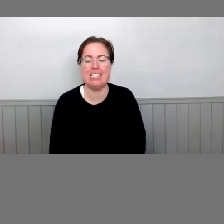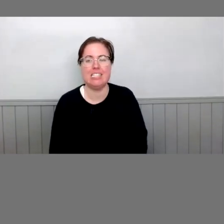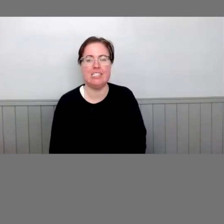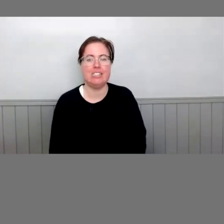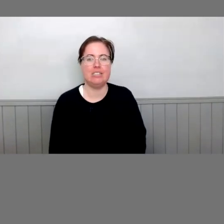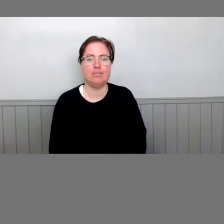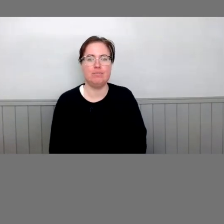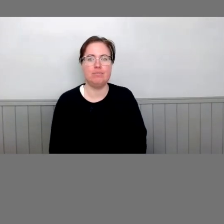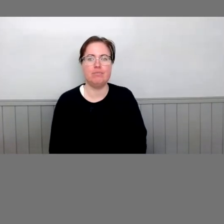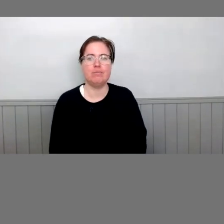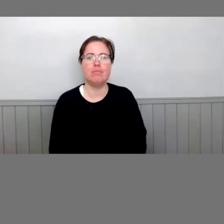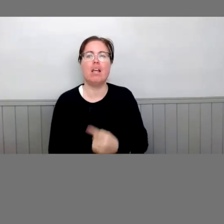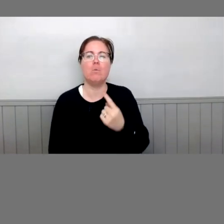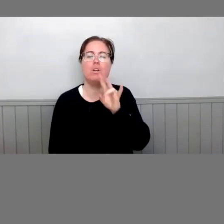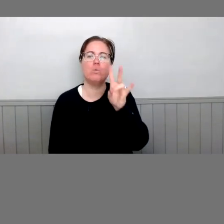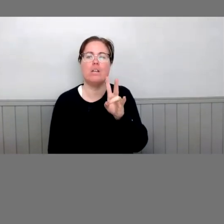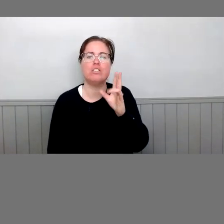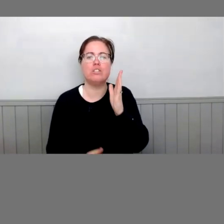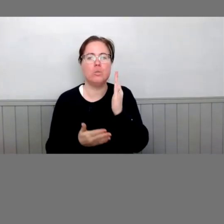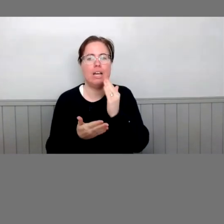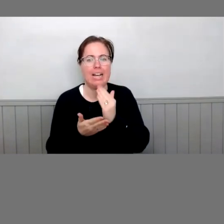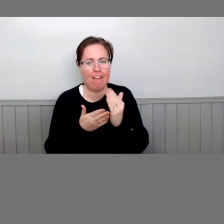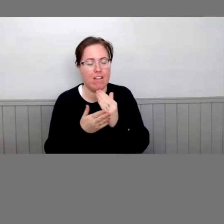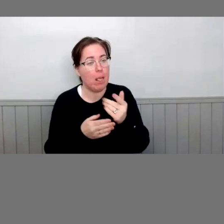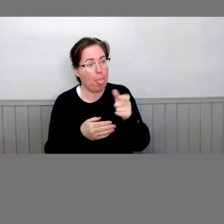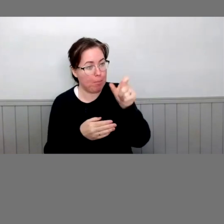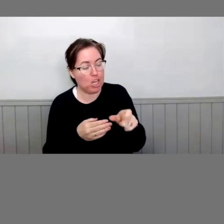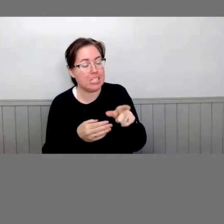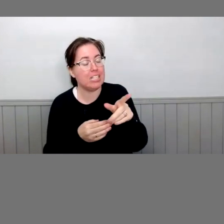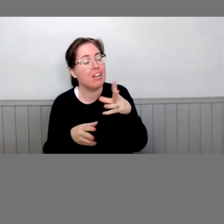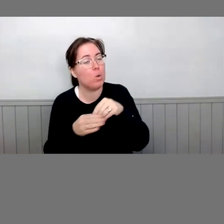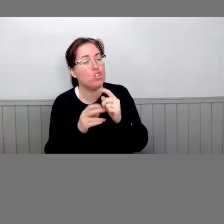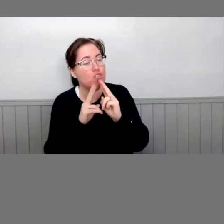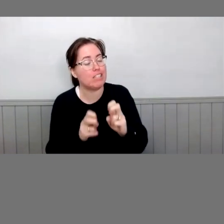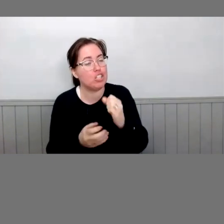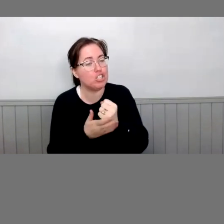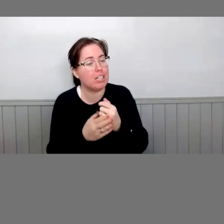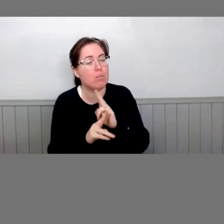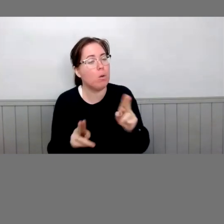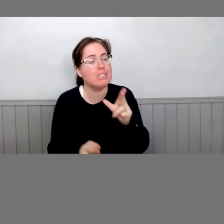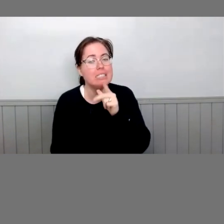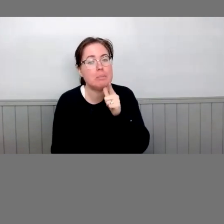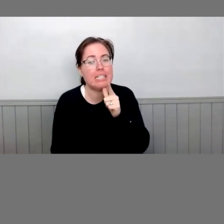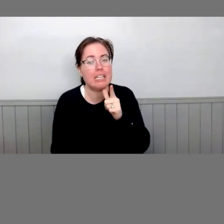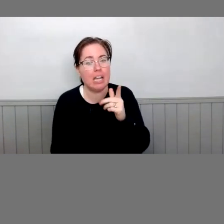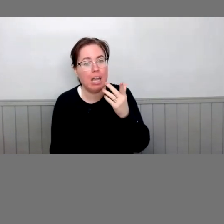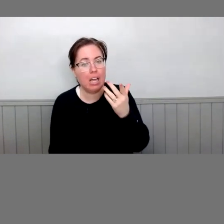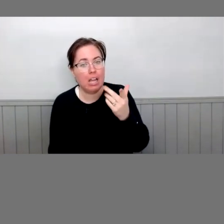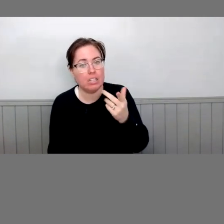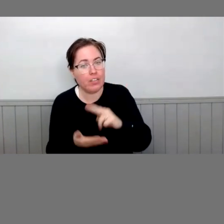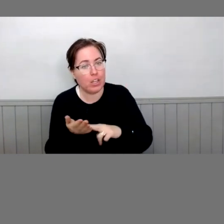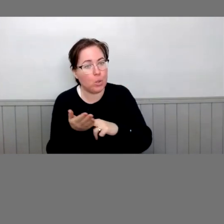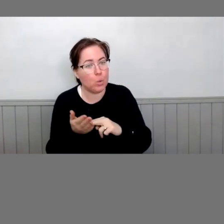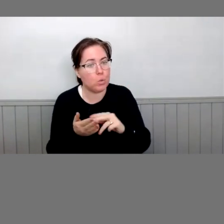then just a clarification question for the non-speaking person who was included, did they take part using augmentative and